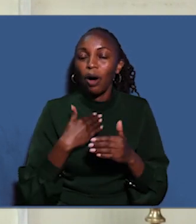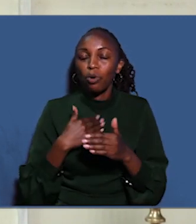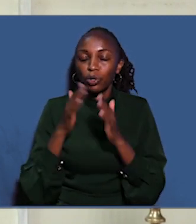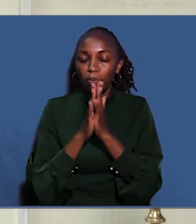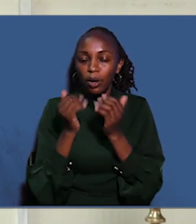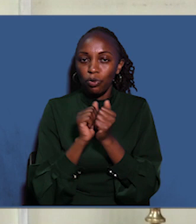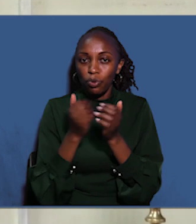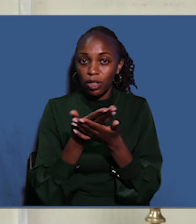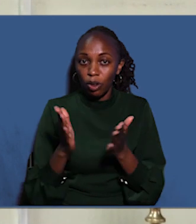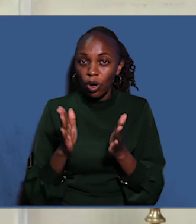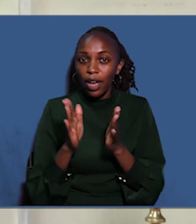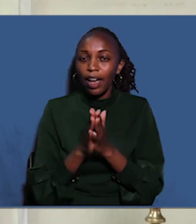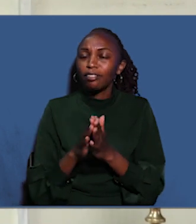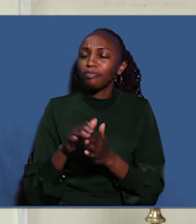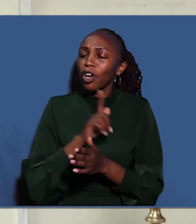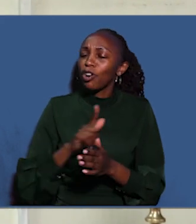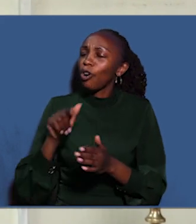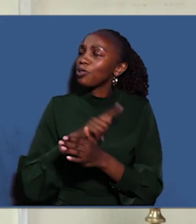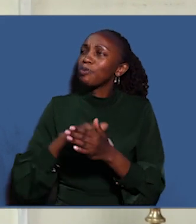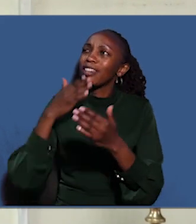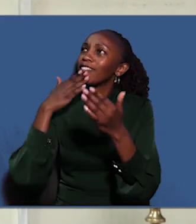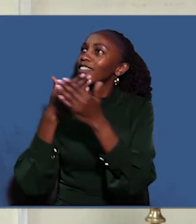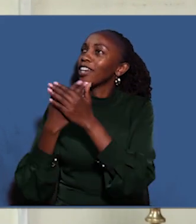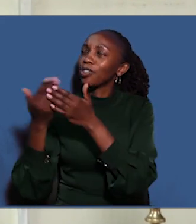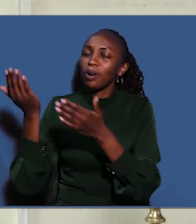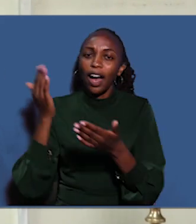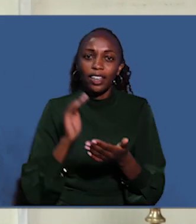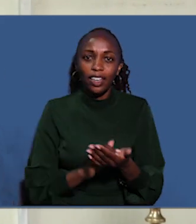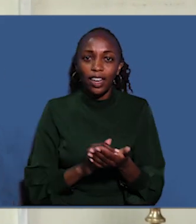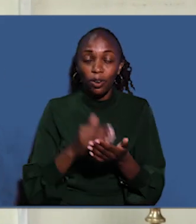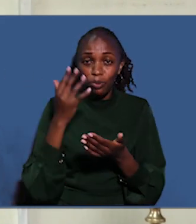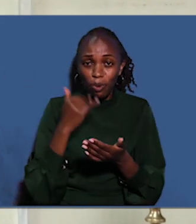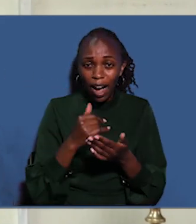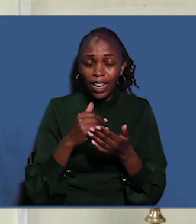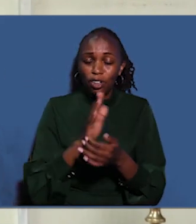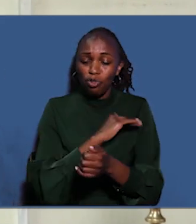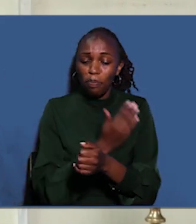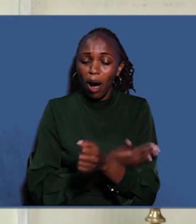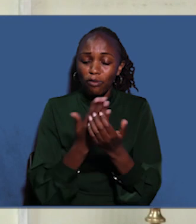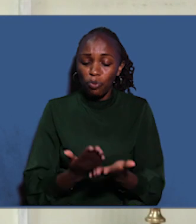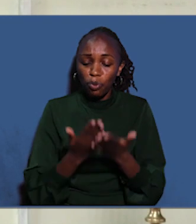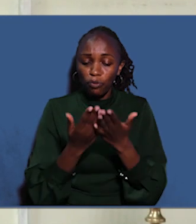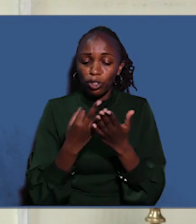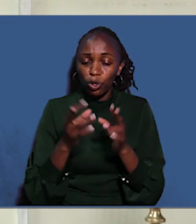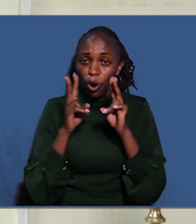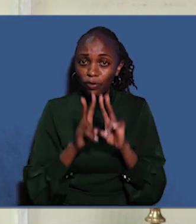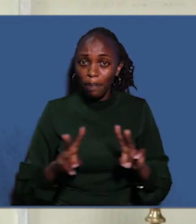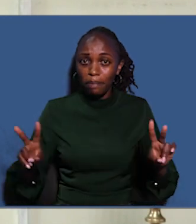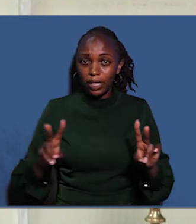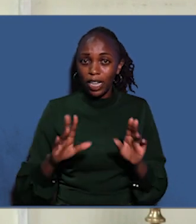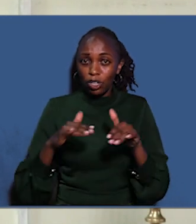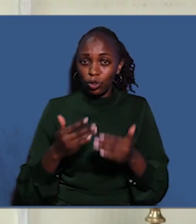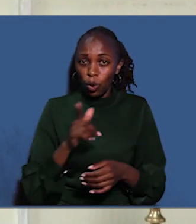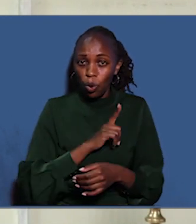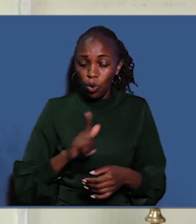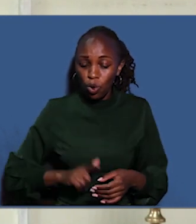experience it. And Lord, we thank you once again for your powerful provision of peace. That Lord, in